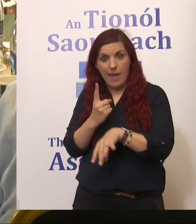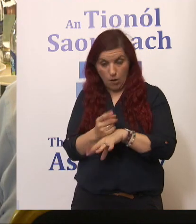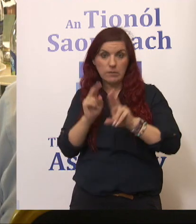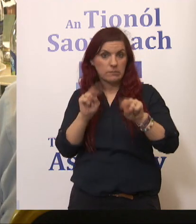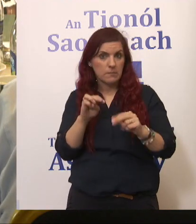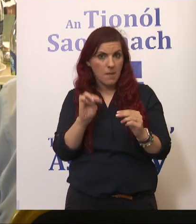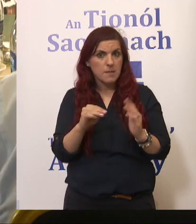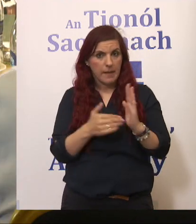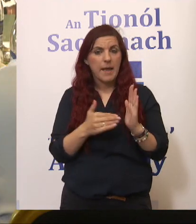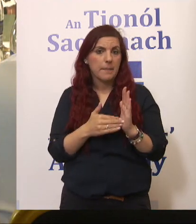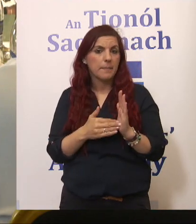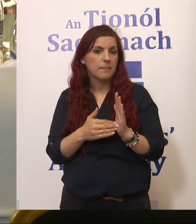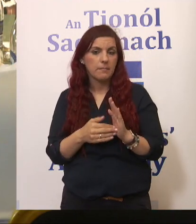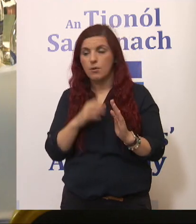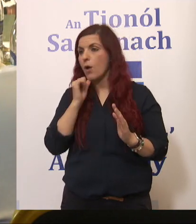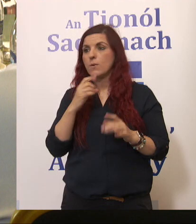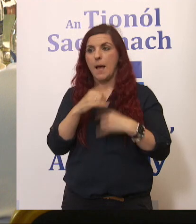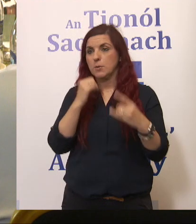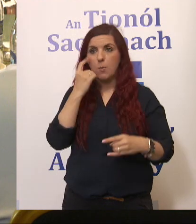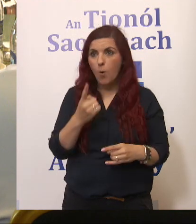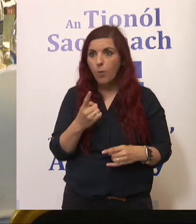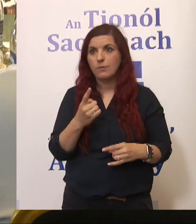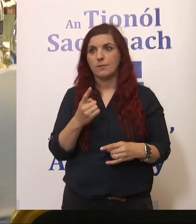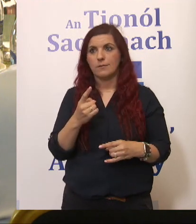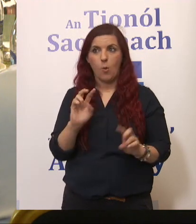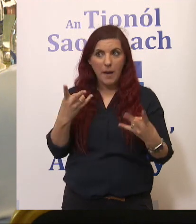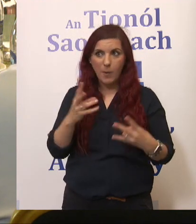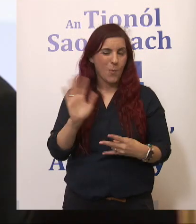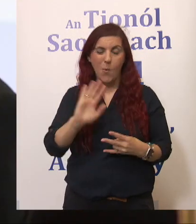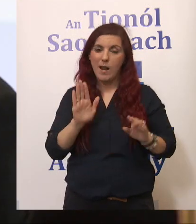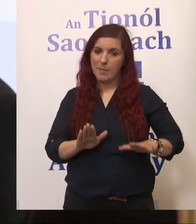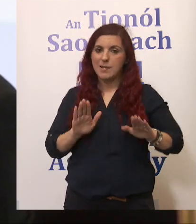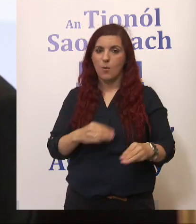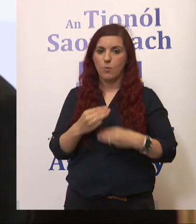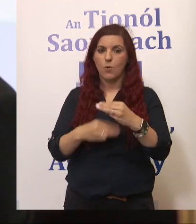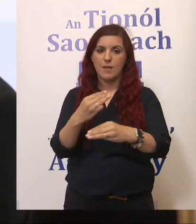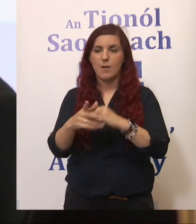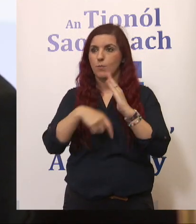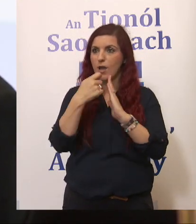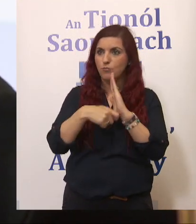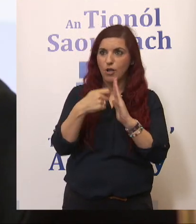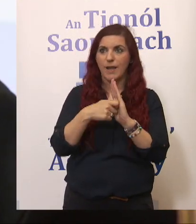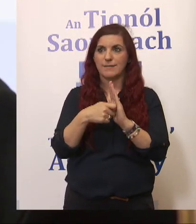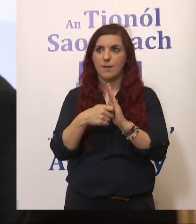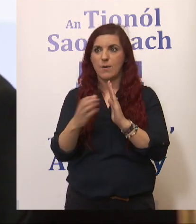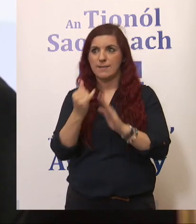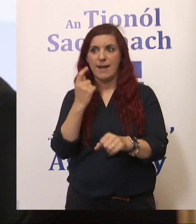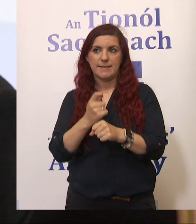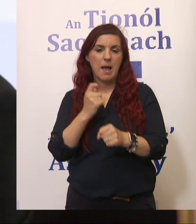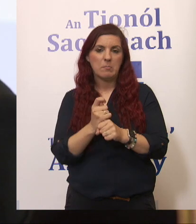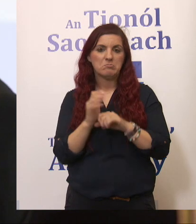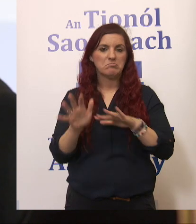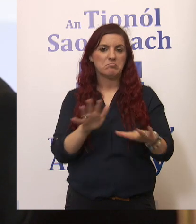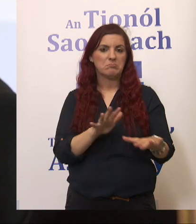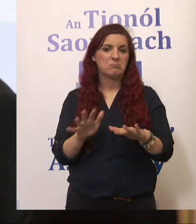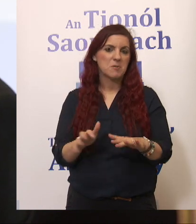be done. It's not, and it won't happen tomorrow either. It wouldn't happen very, very quickly. It might be a project based. You know, you'd be talking about a transitional